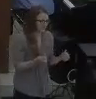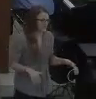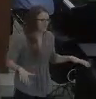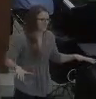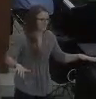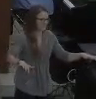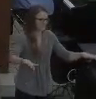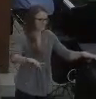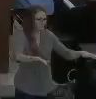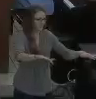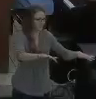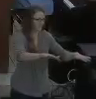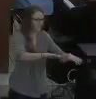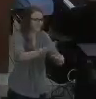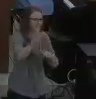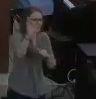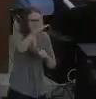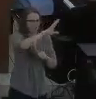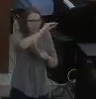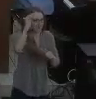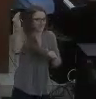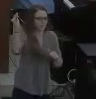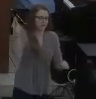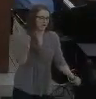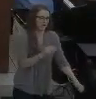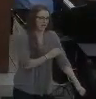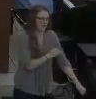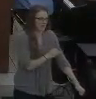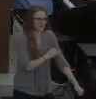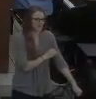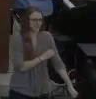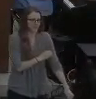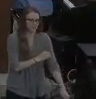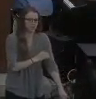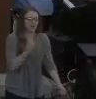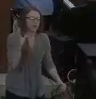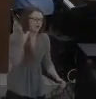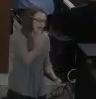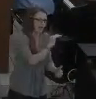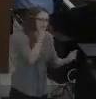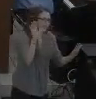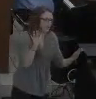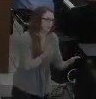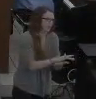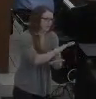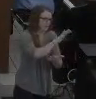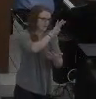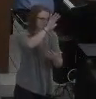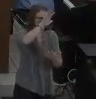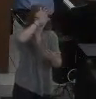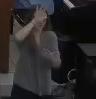the kingdom and the power and the